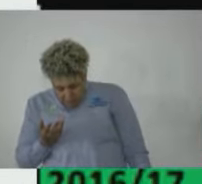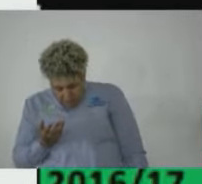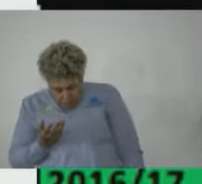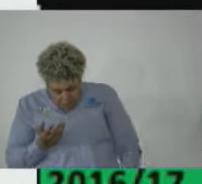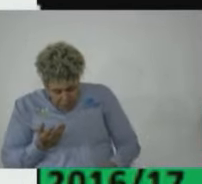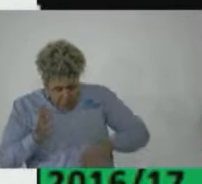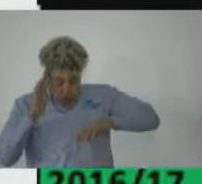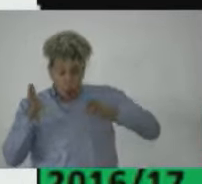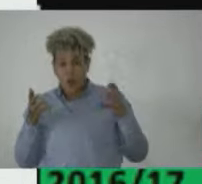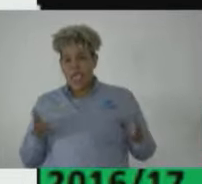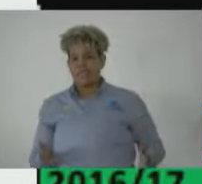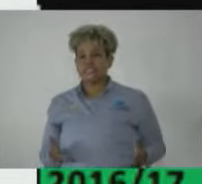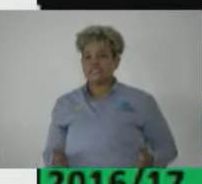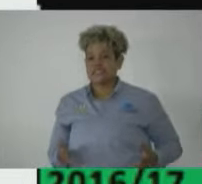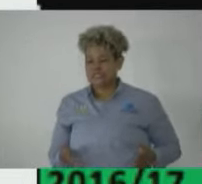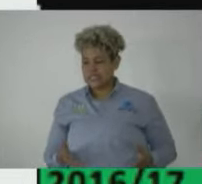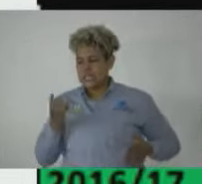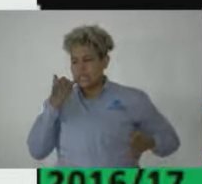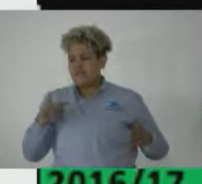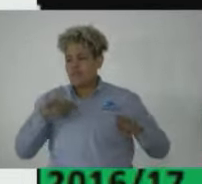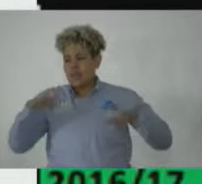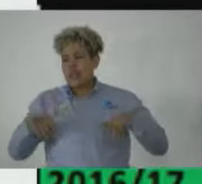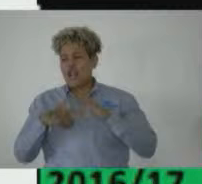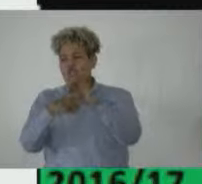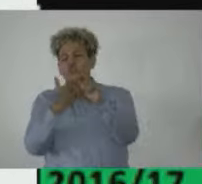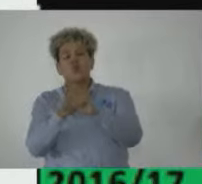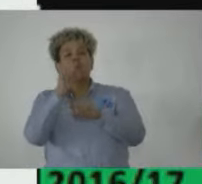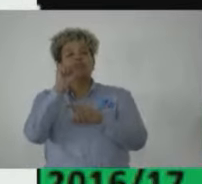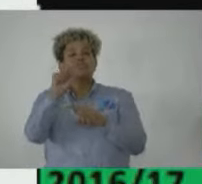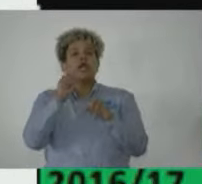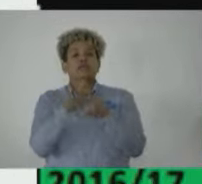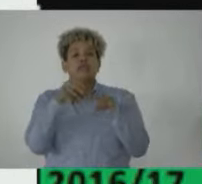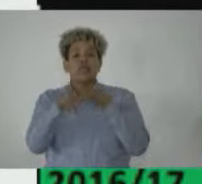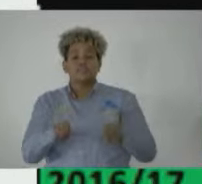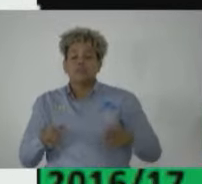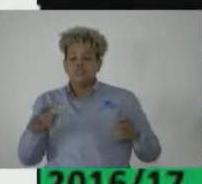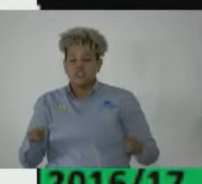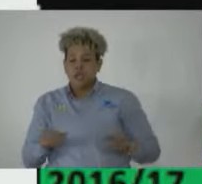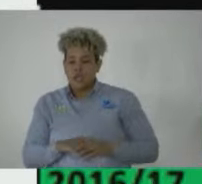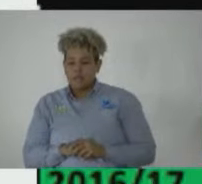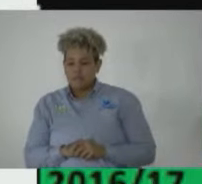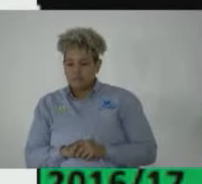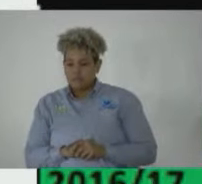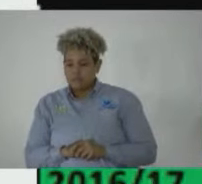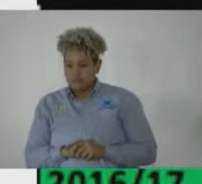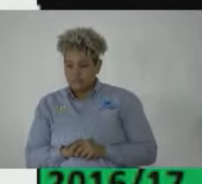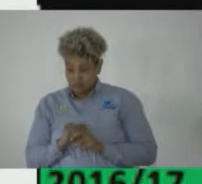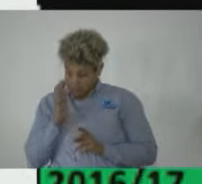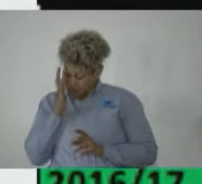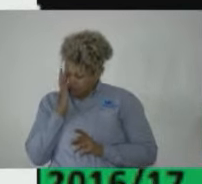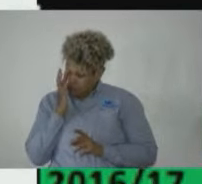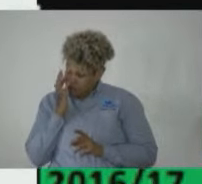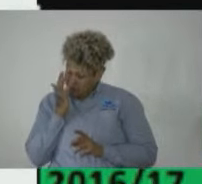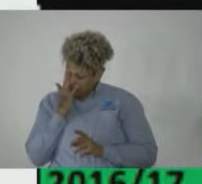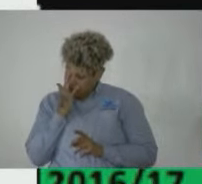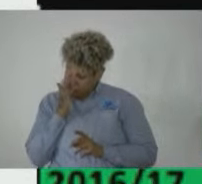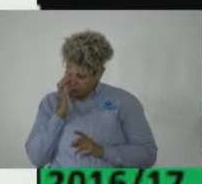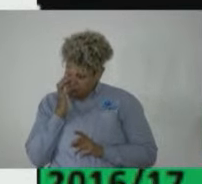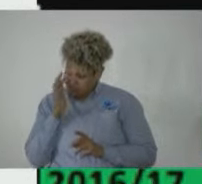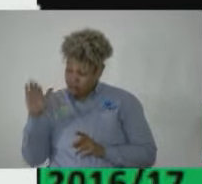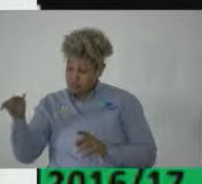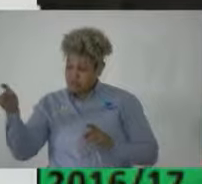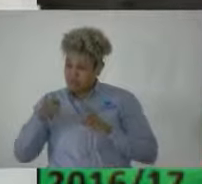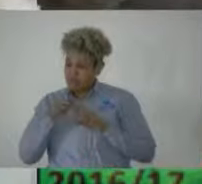as would exist if we did not show the tax expenditures, Madam Speaker. Yes, so I'm adding, but the